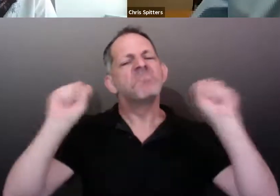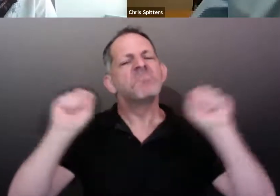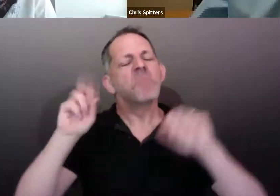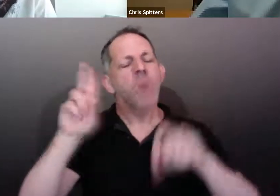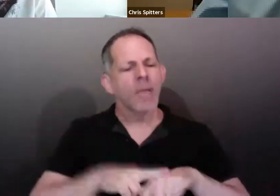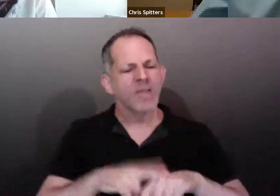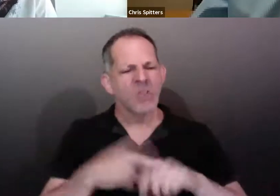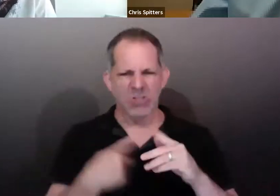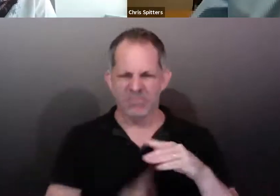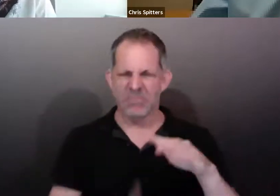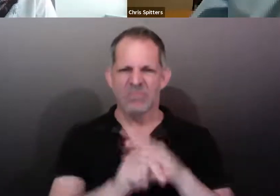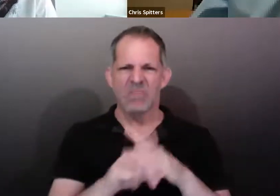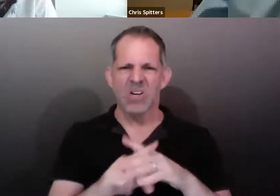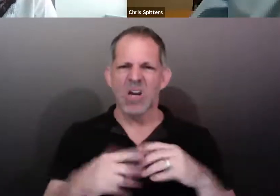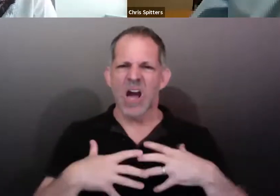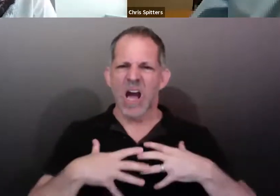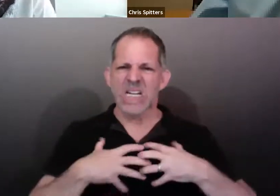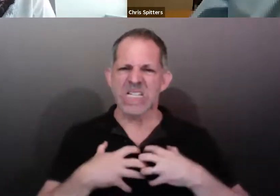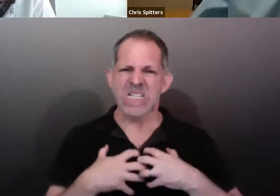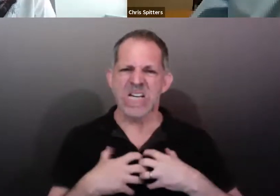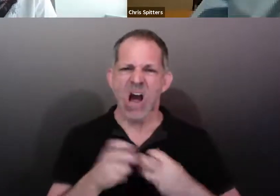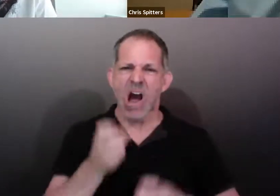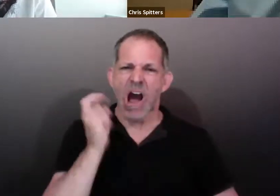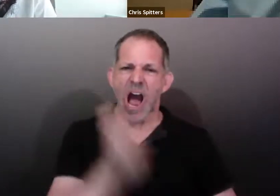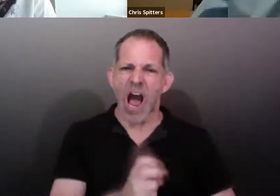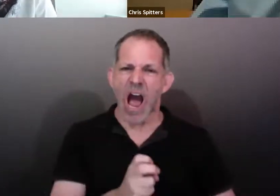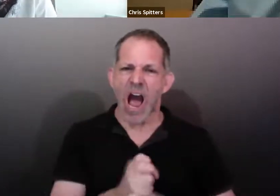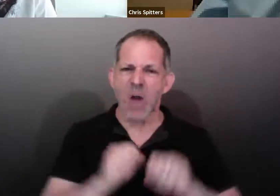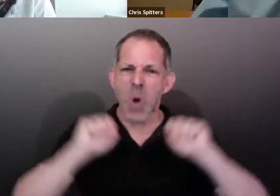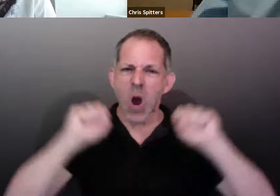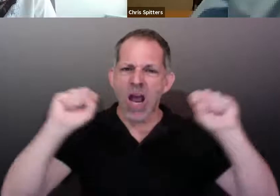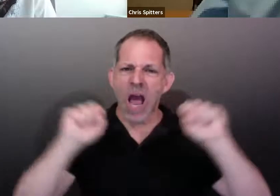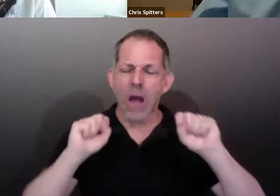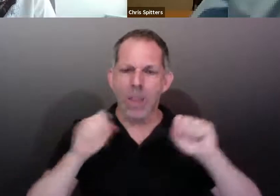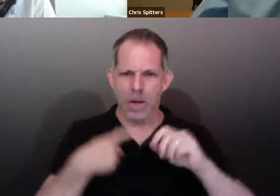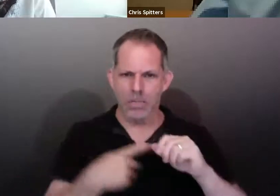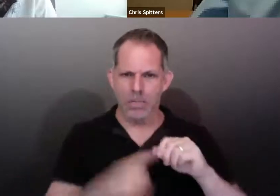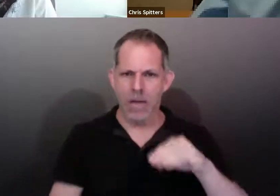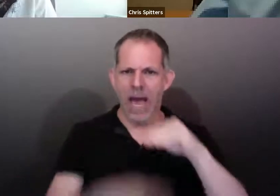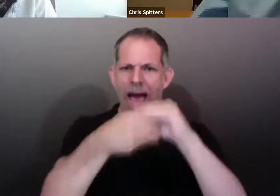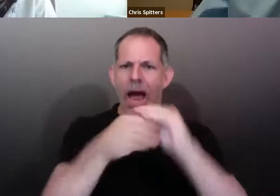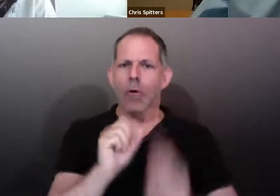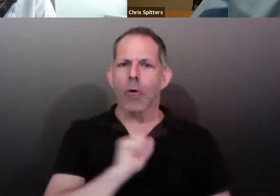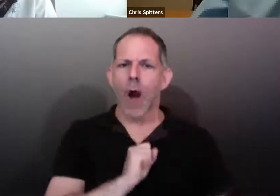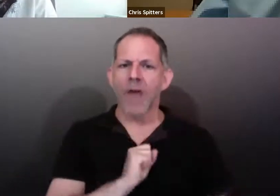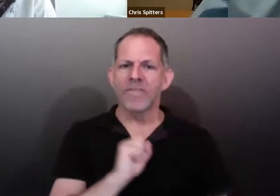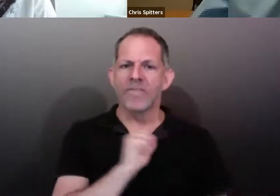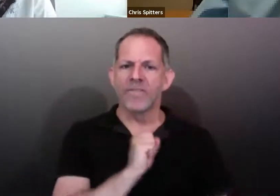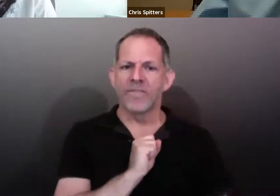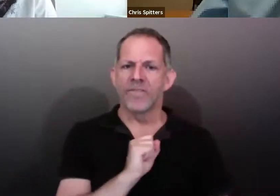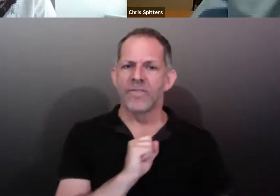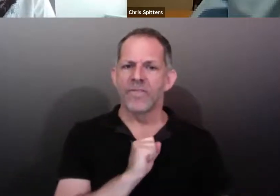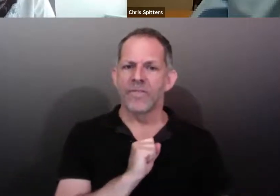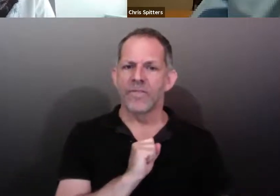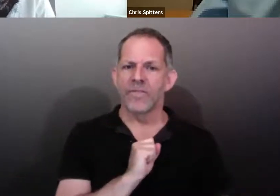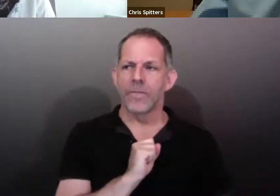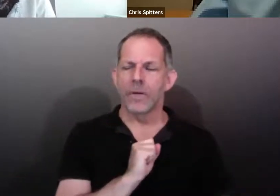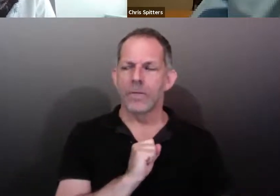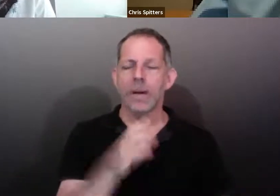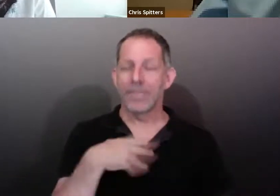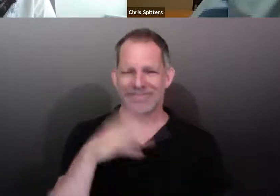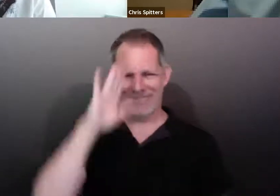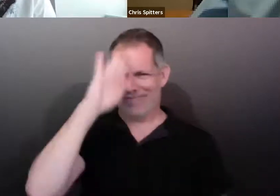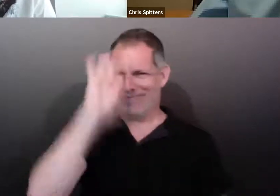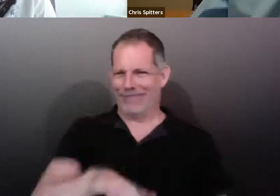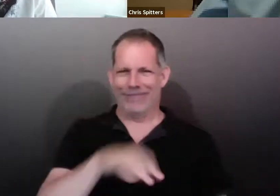thought, this is probably more than just allergies. I should probably get this looked at. Went and got a COVID test,